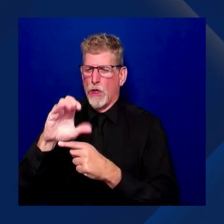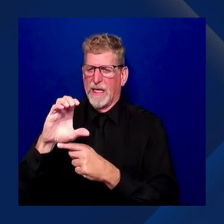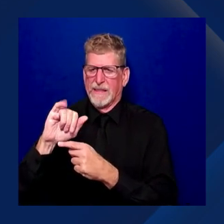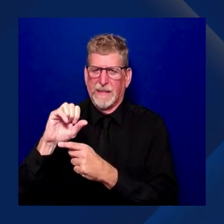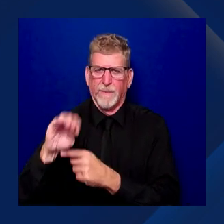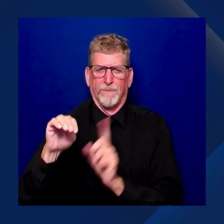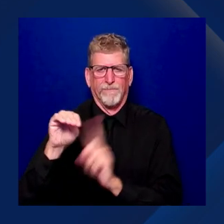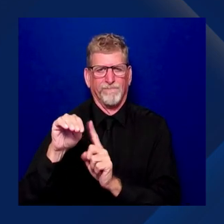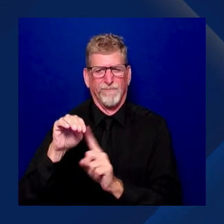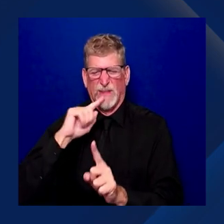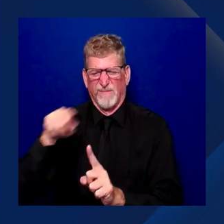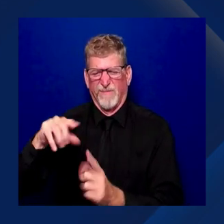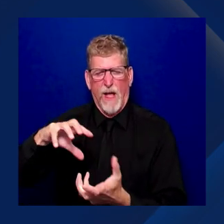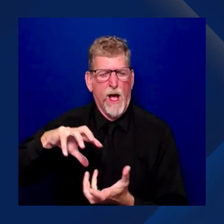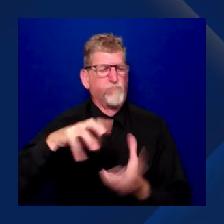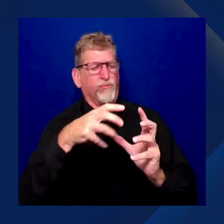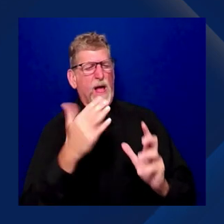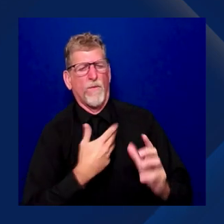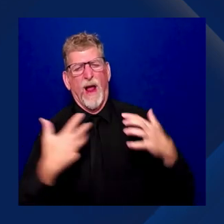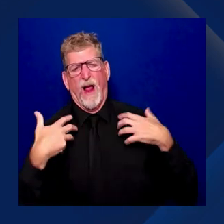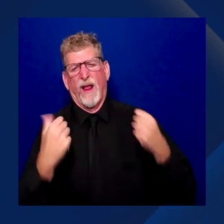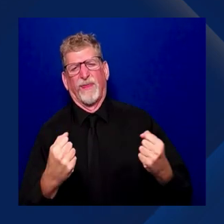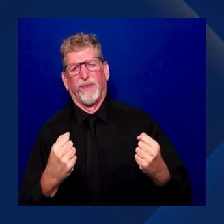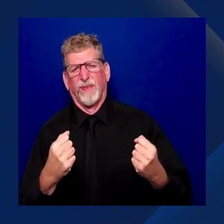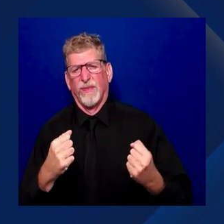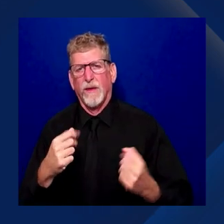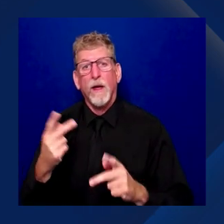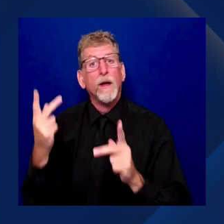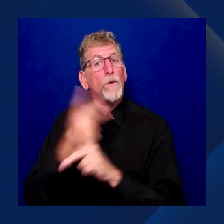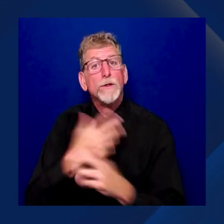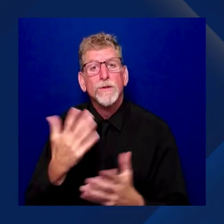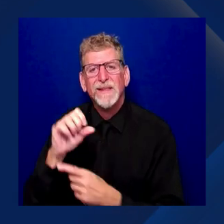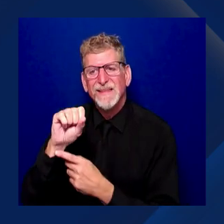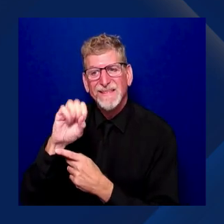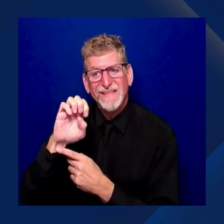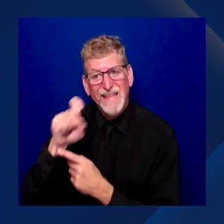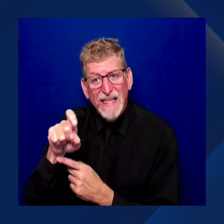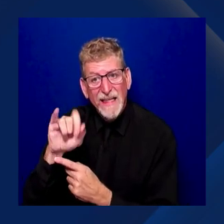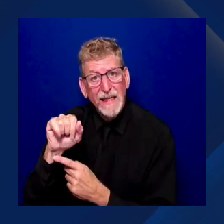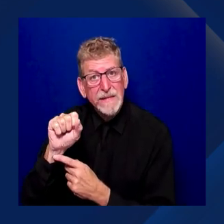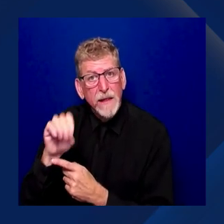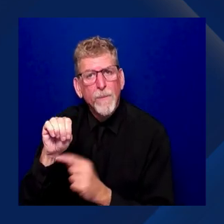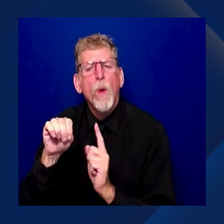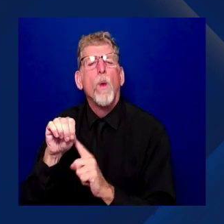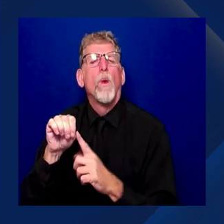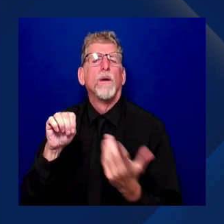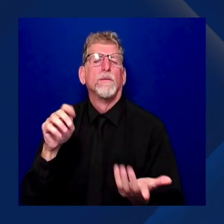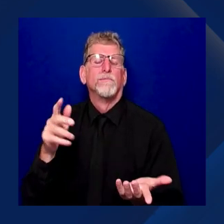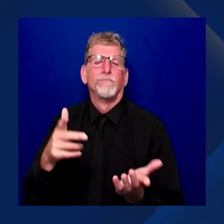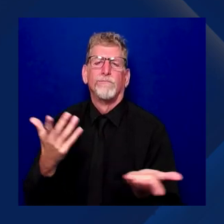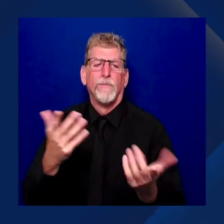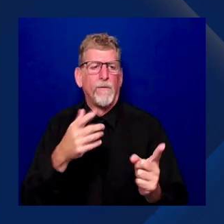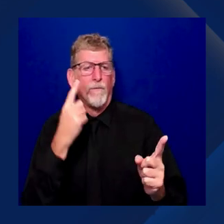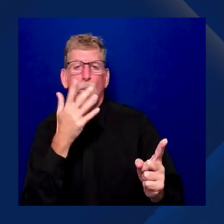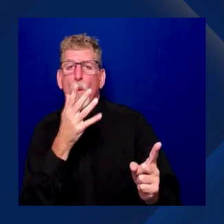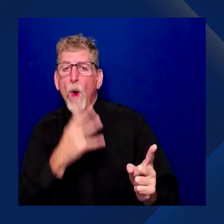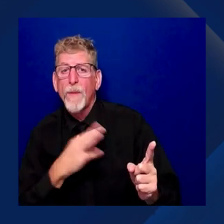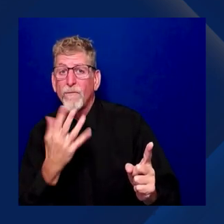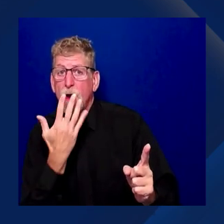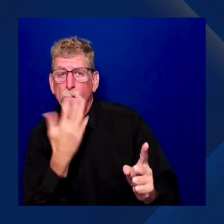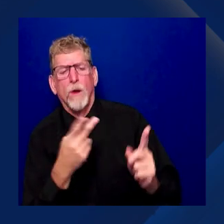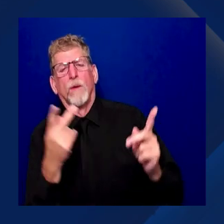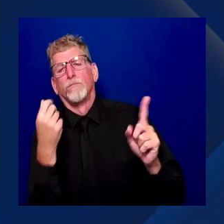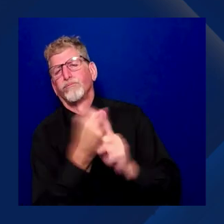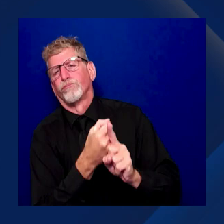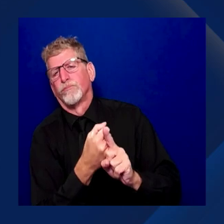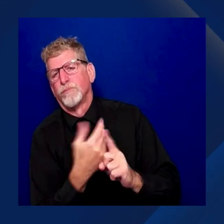often result in women of color, particularly African American women, consistently reporting experiencing bias and